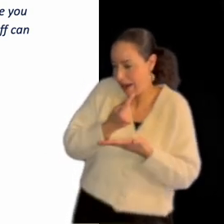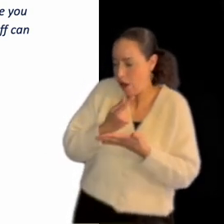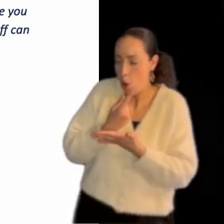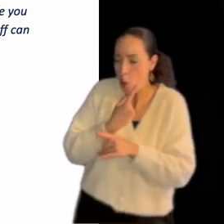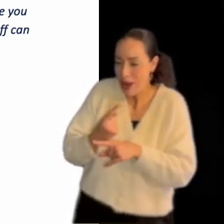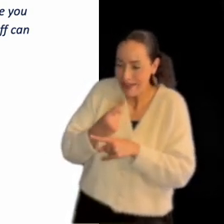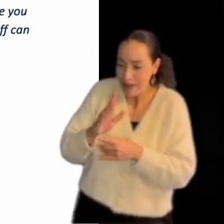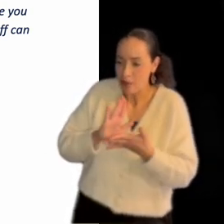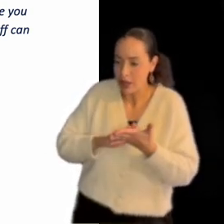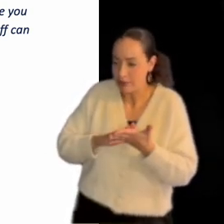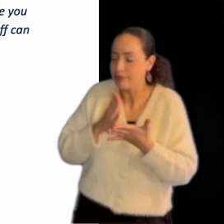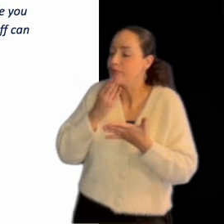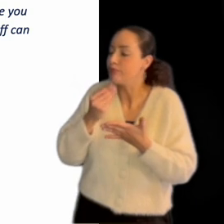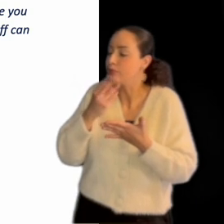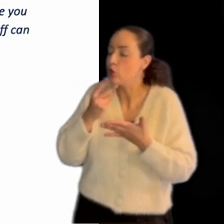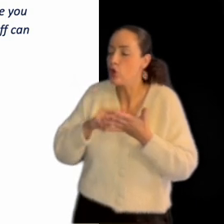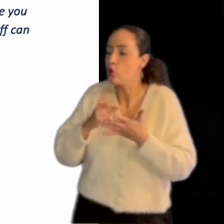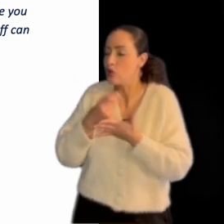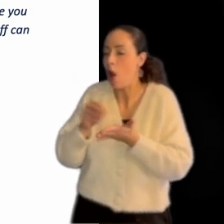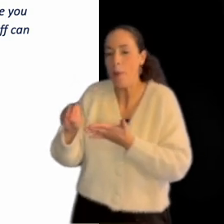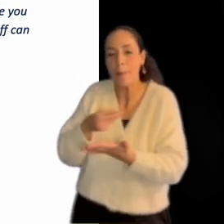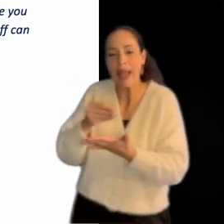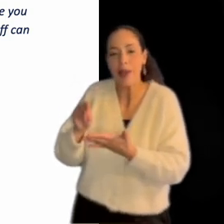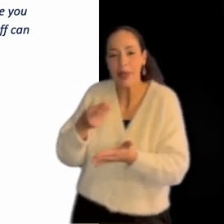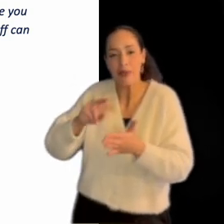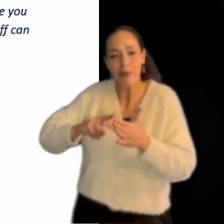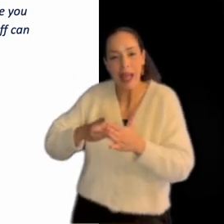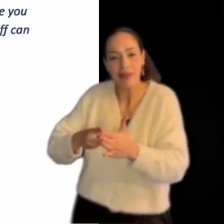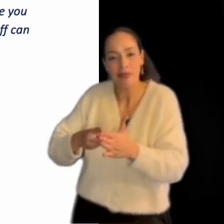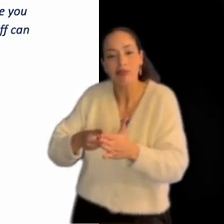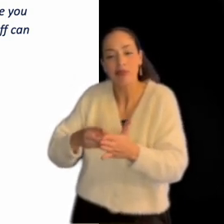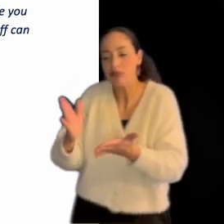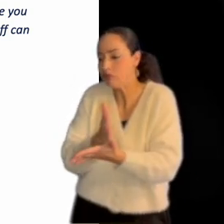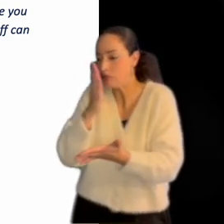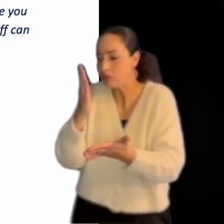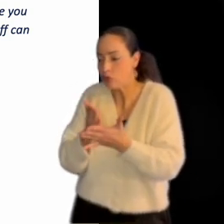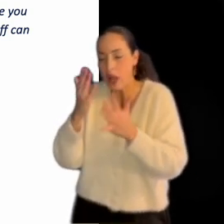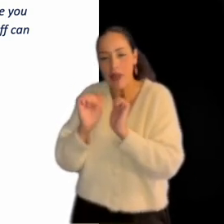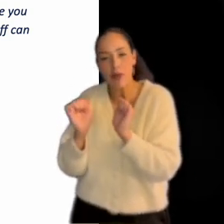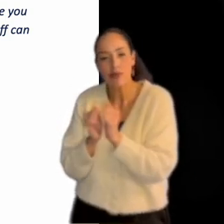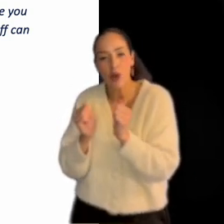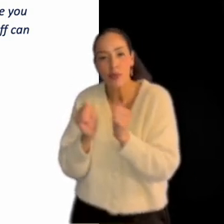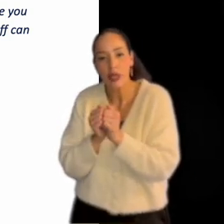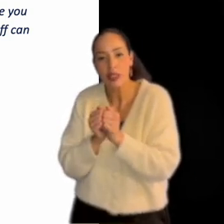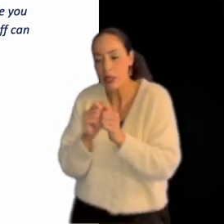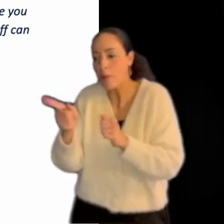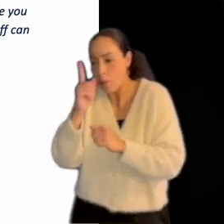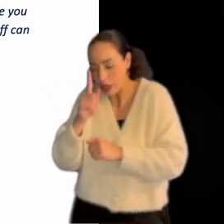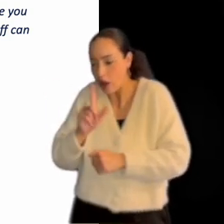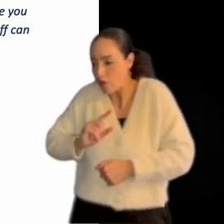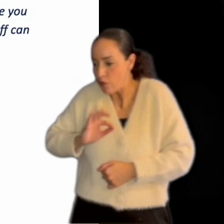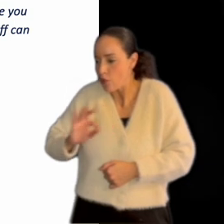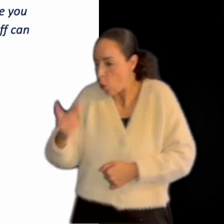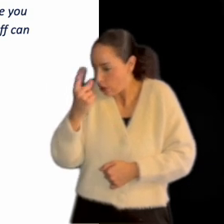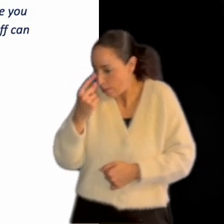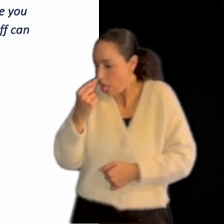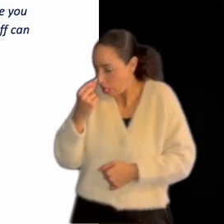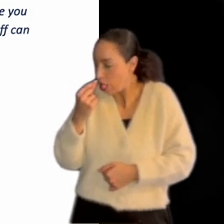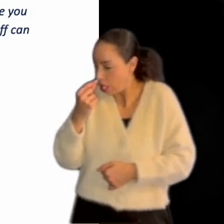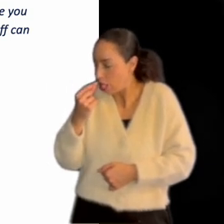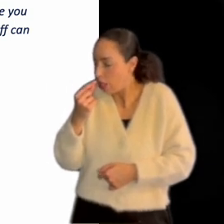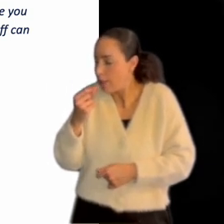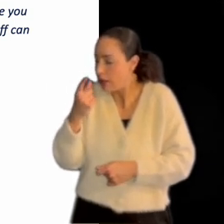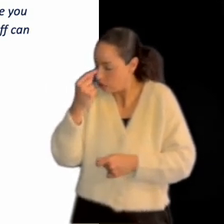plan, setting out a suitable yet affordable amount to reduce your arrears. This arrears repayment plan must be signed by